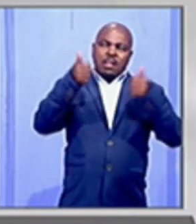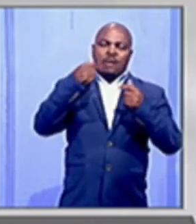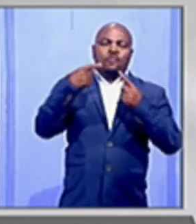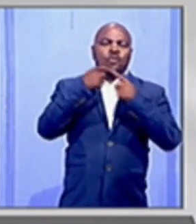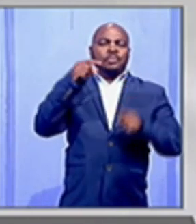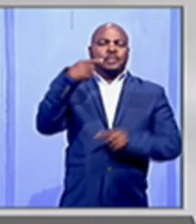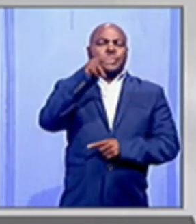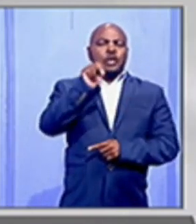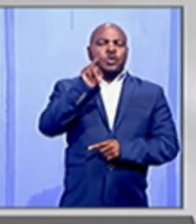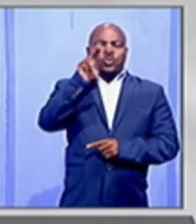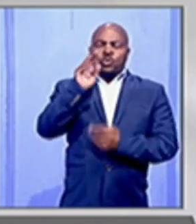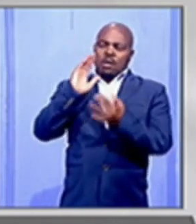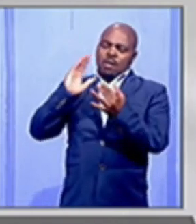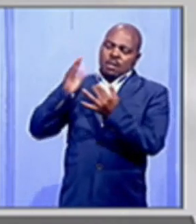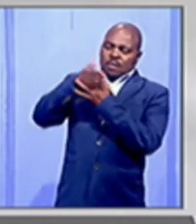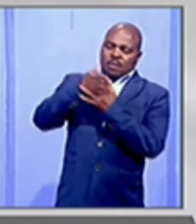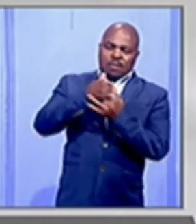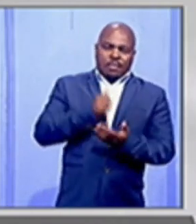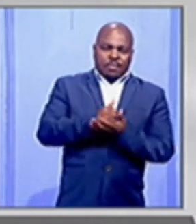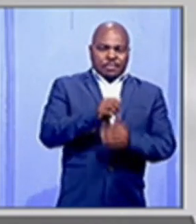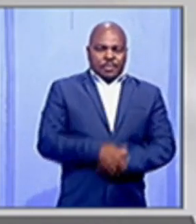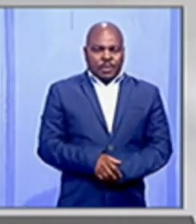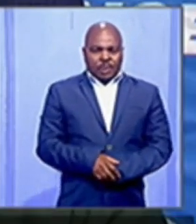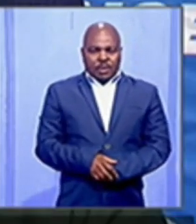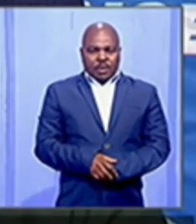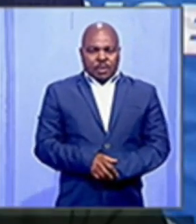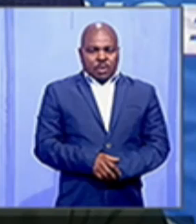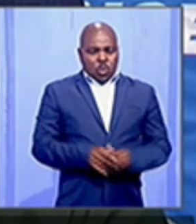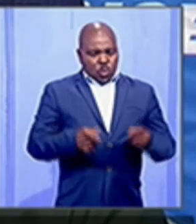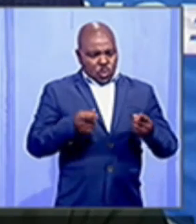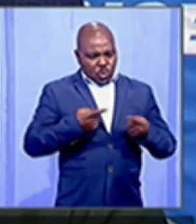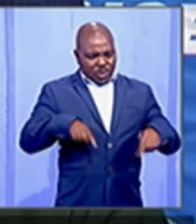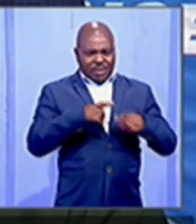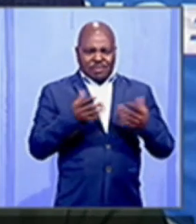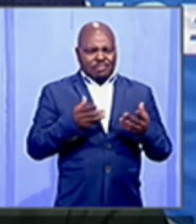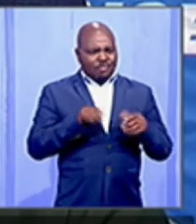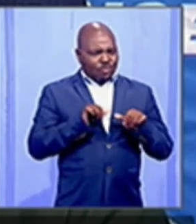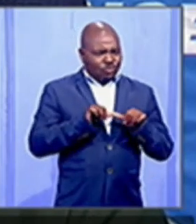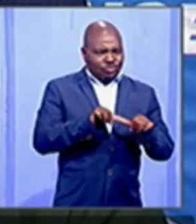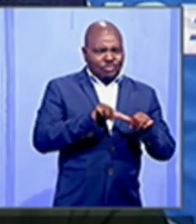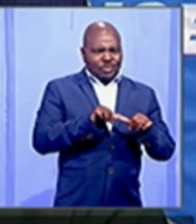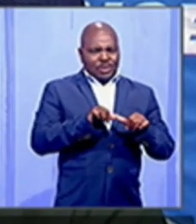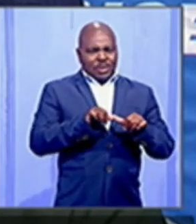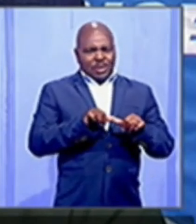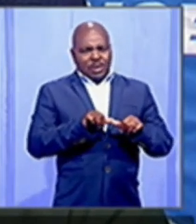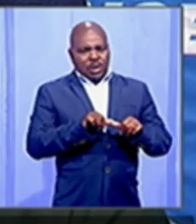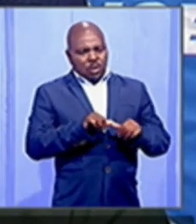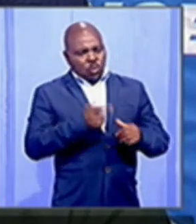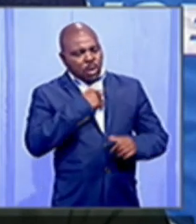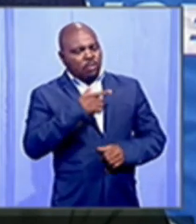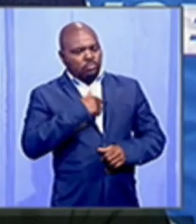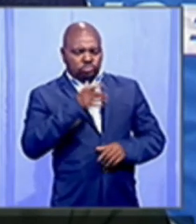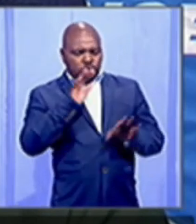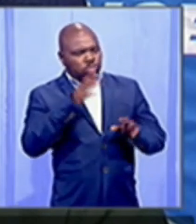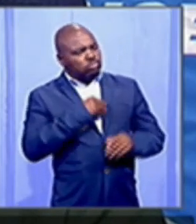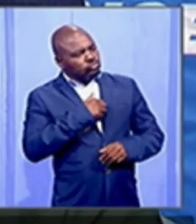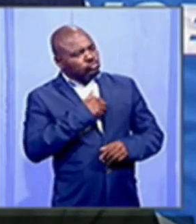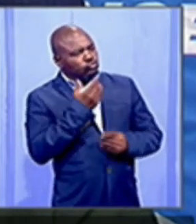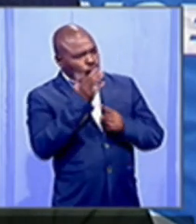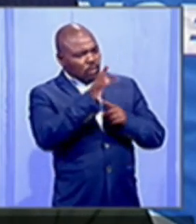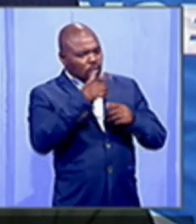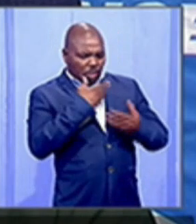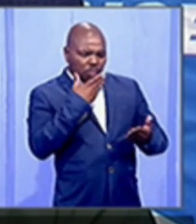ba tsereganye. We cannot continue to have a situation where we on our end are showing good faith. We on our end say